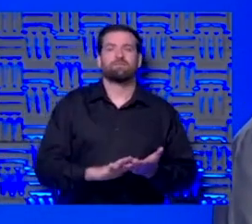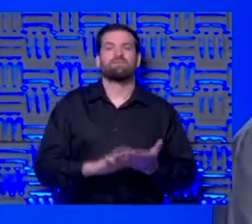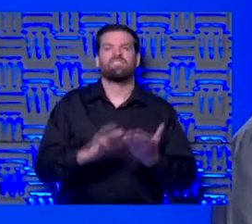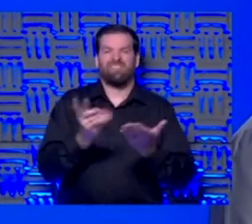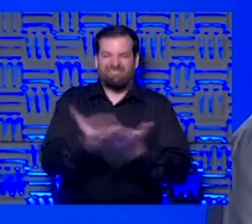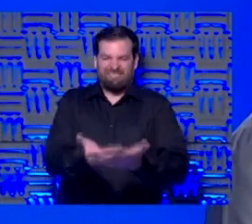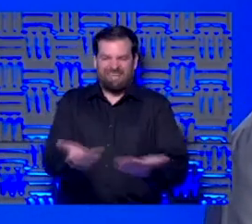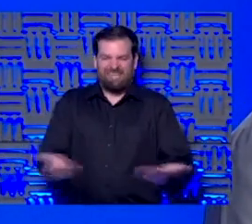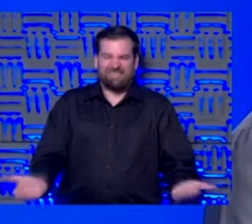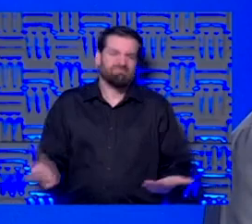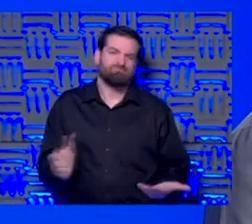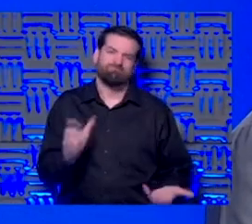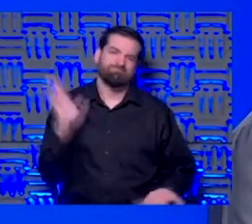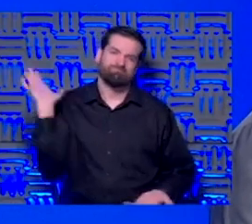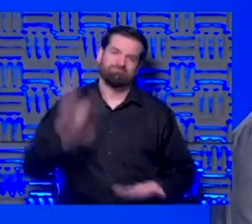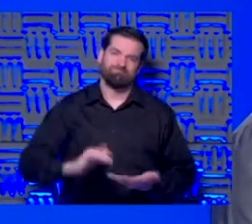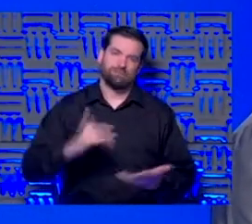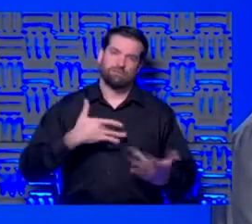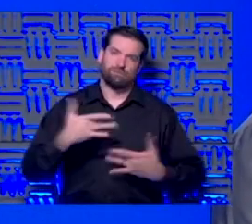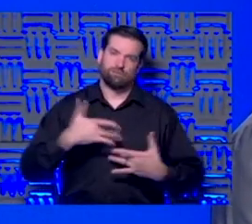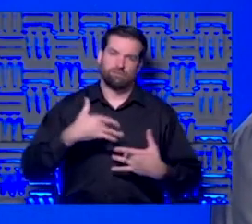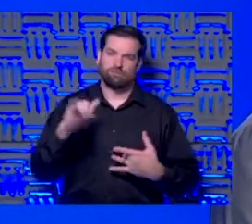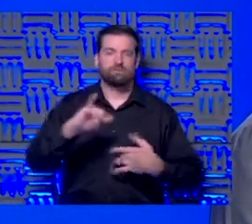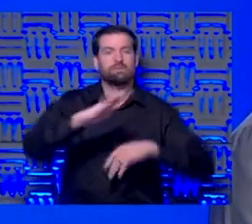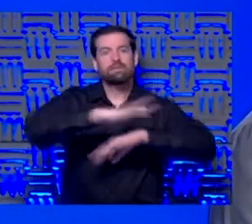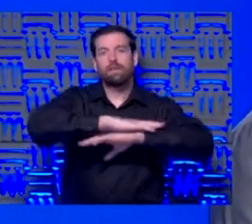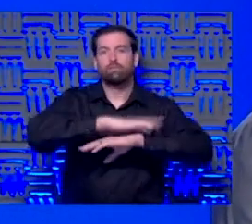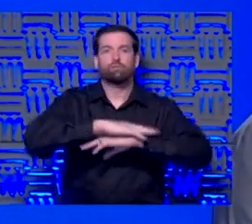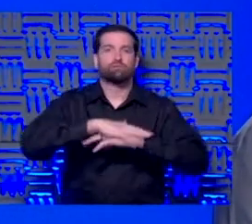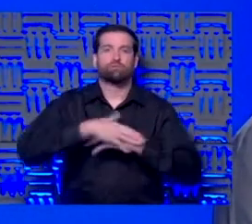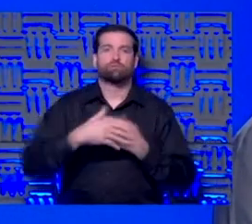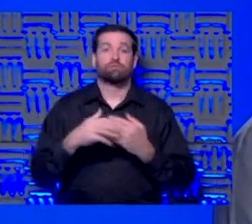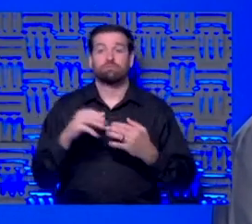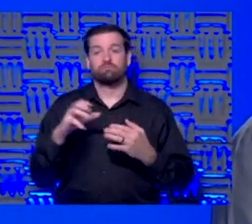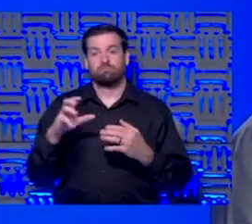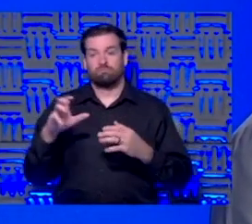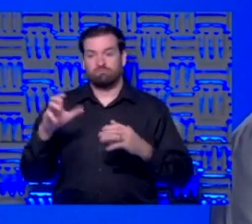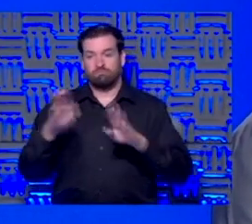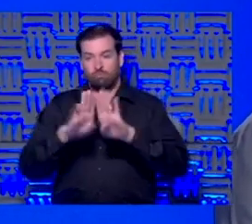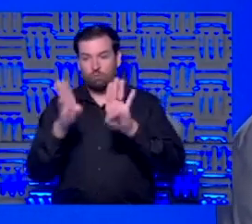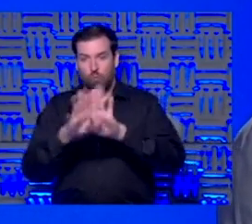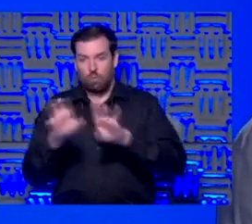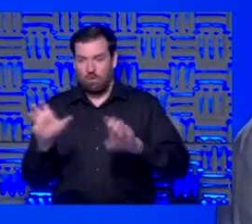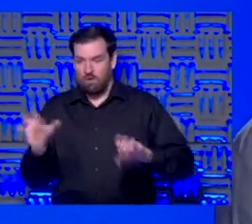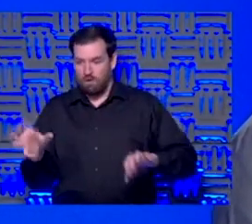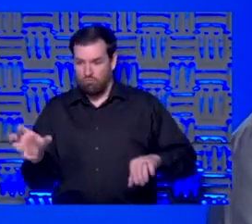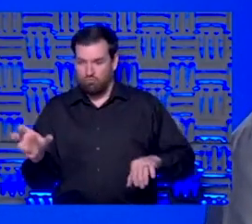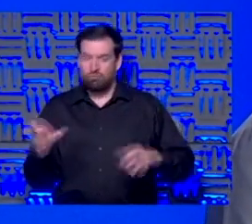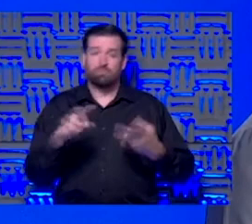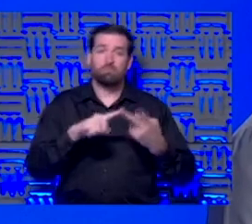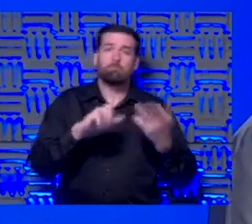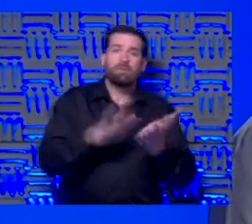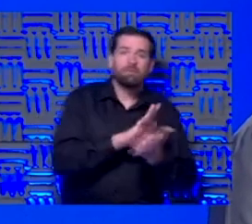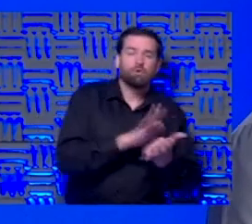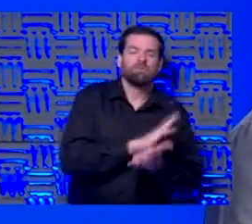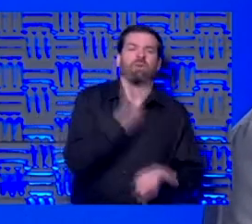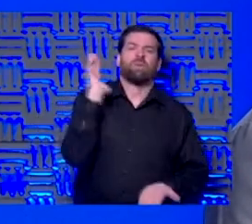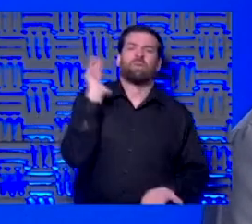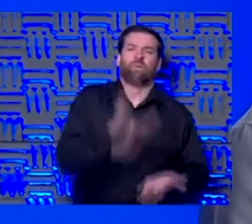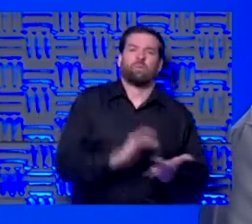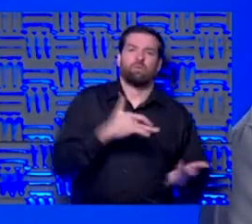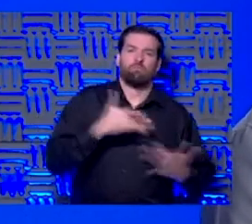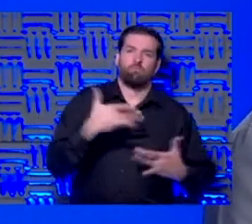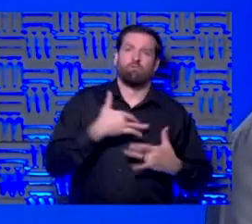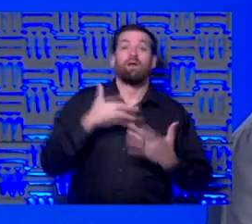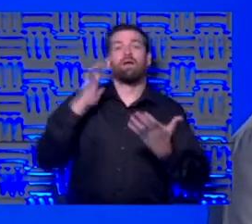inanimate objects, such as tabletops or door handles or paper, than it is being